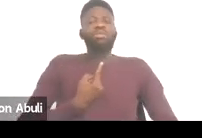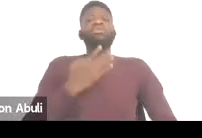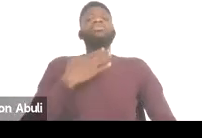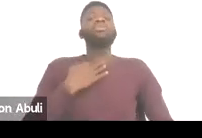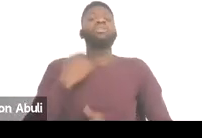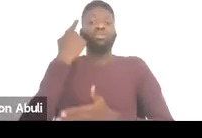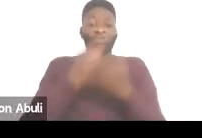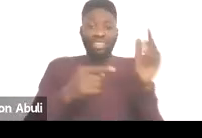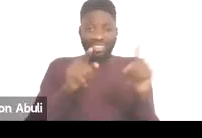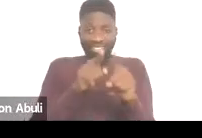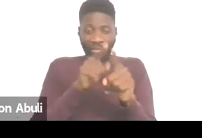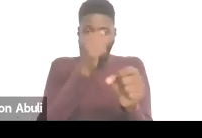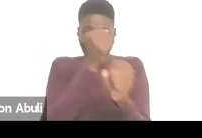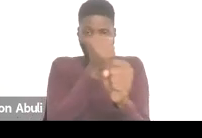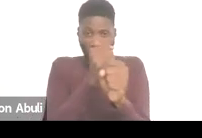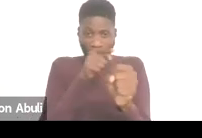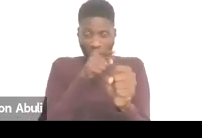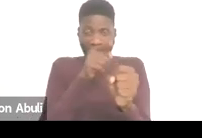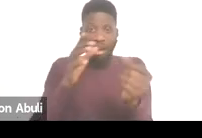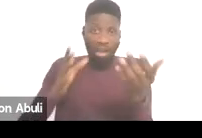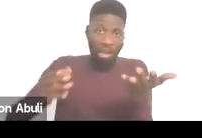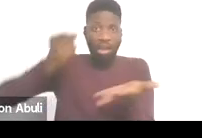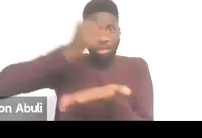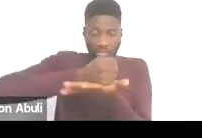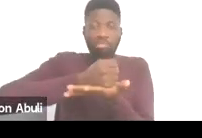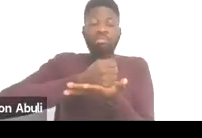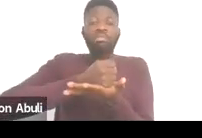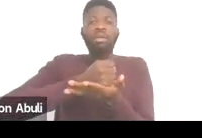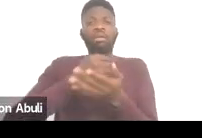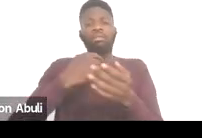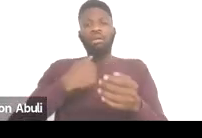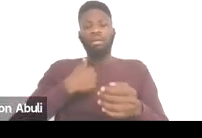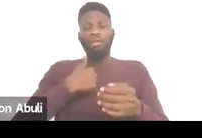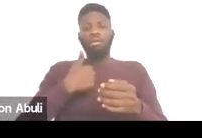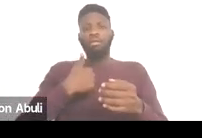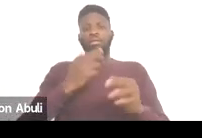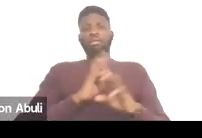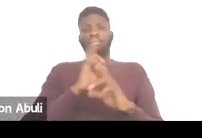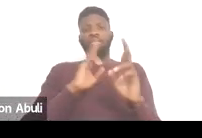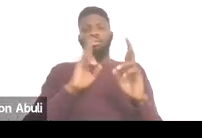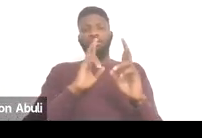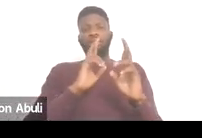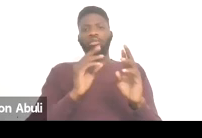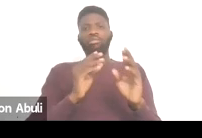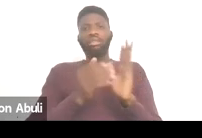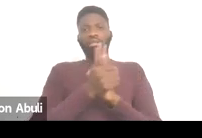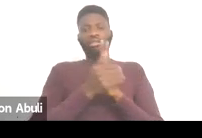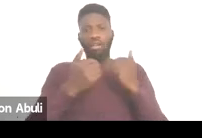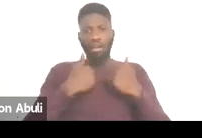that in case of any challenges in the job, you'll be able to cope up with them. Yes.